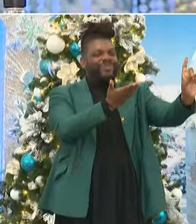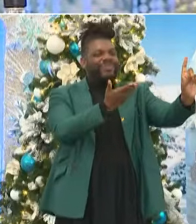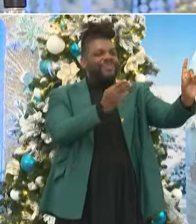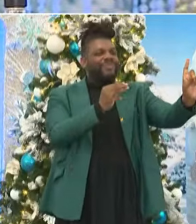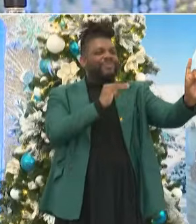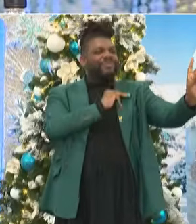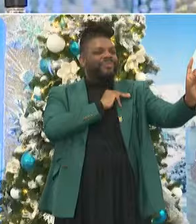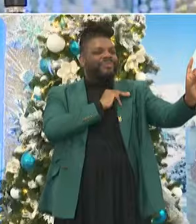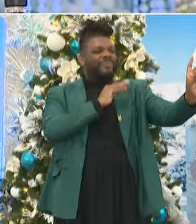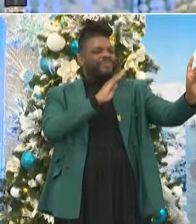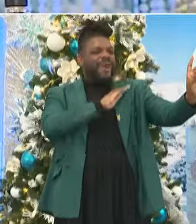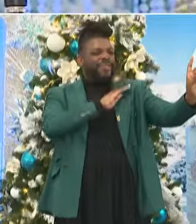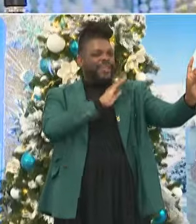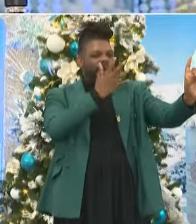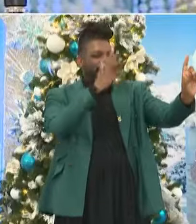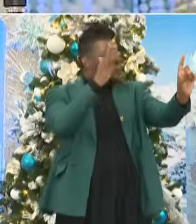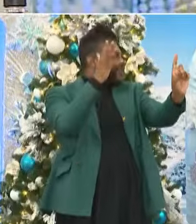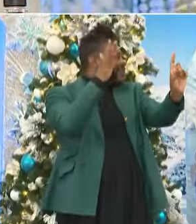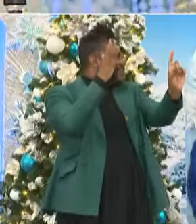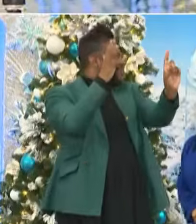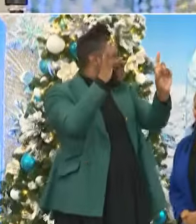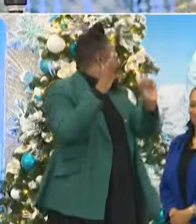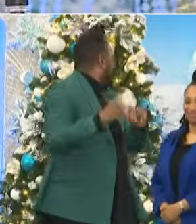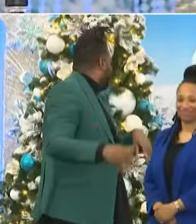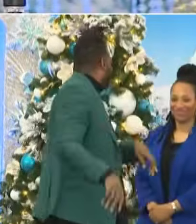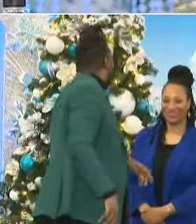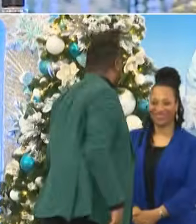Muriel Bowser.